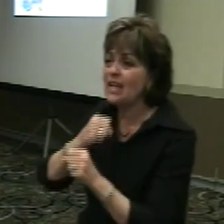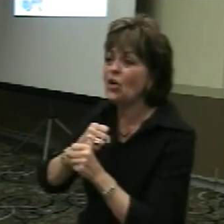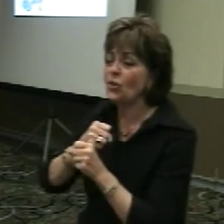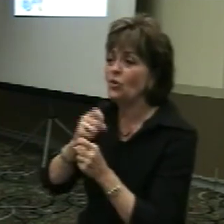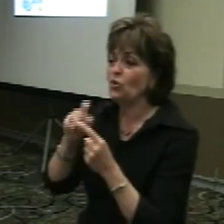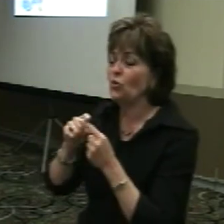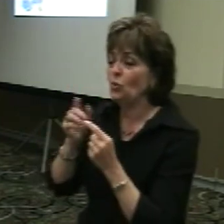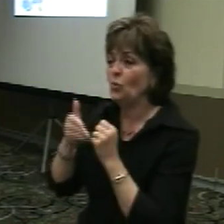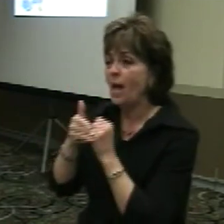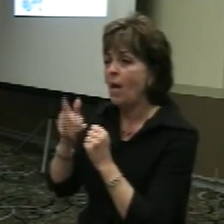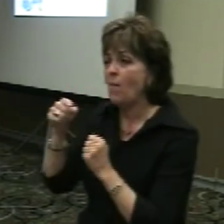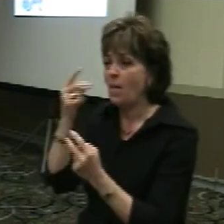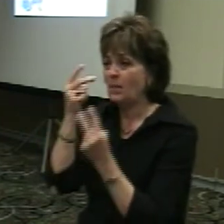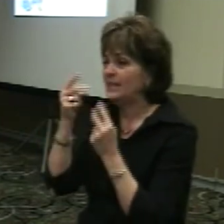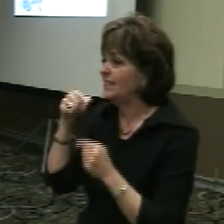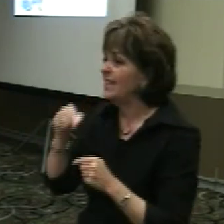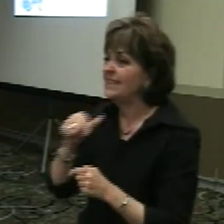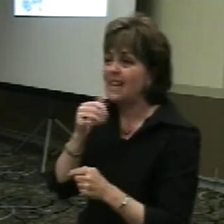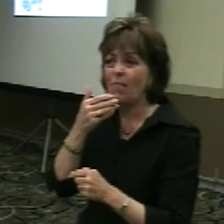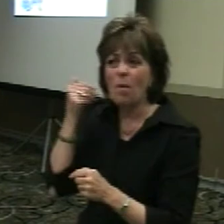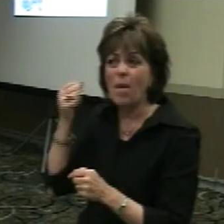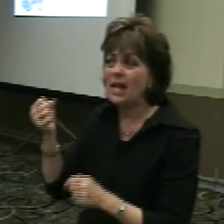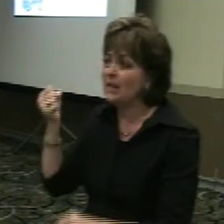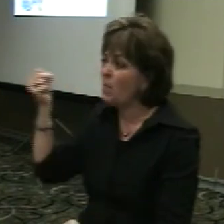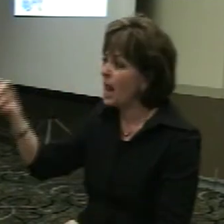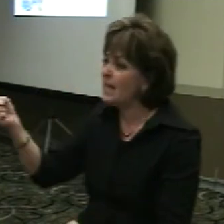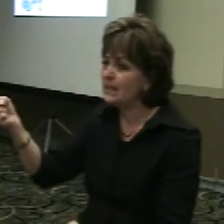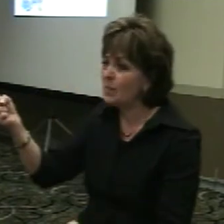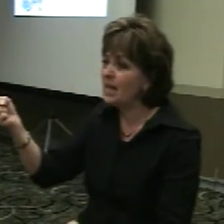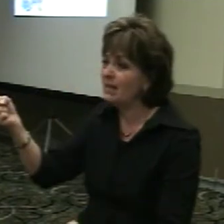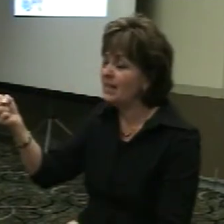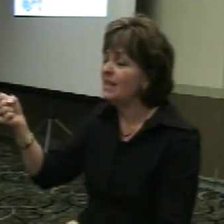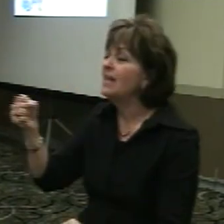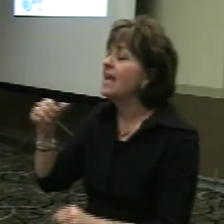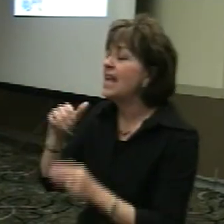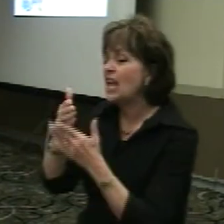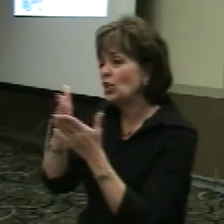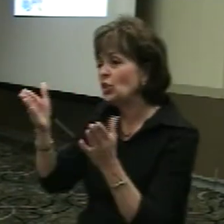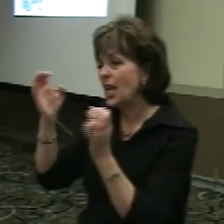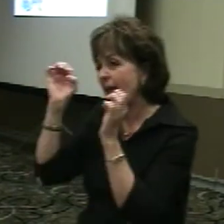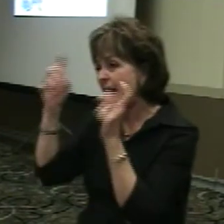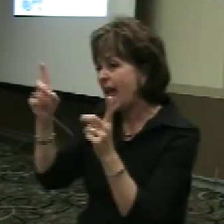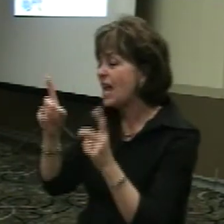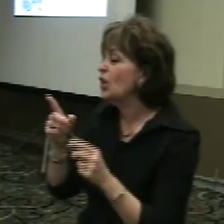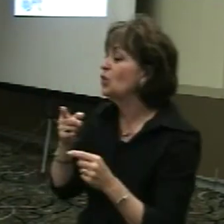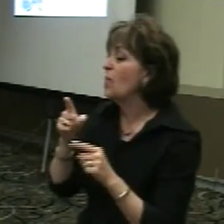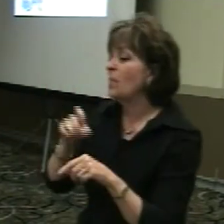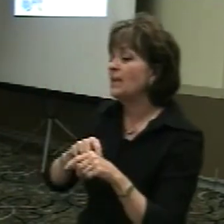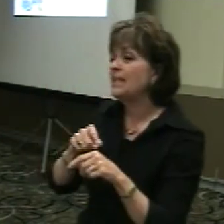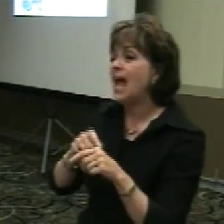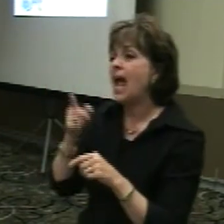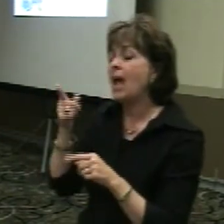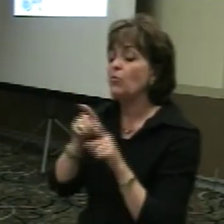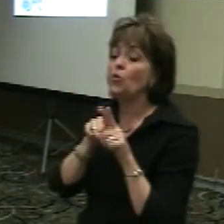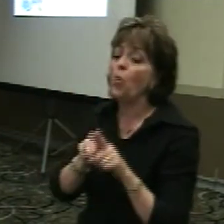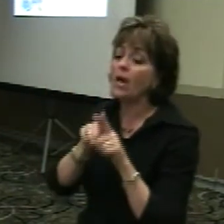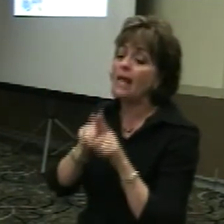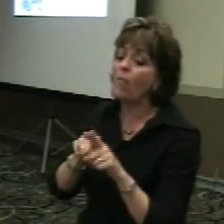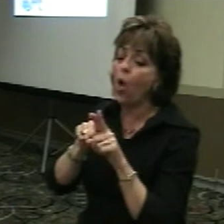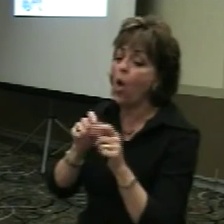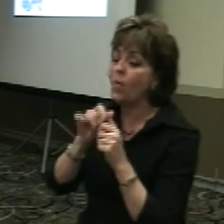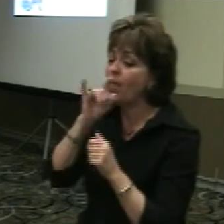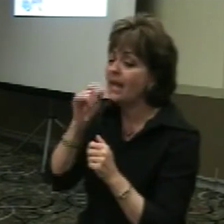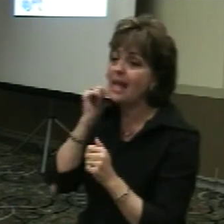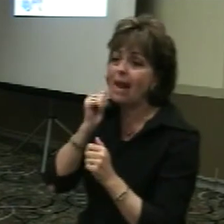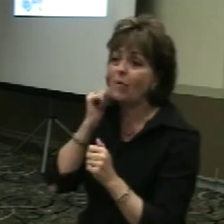get them to see that this isn't the best place for being in Jenna. You know what I mean? Mm-hmm. So in the meantime, you end up walking that kid down the hall every day